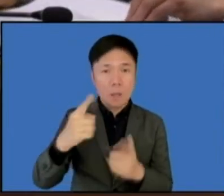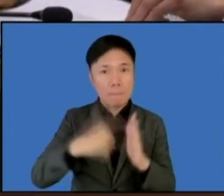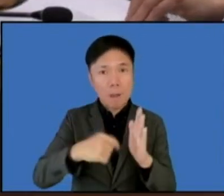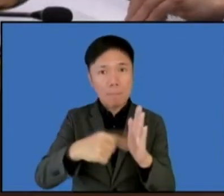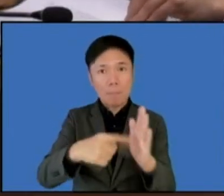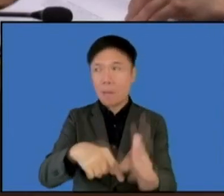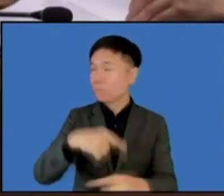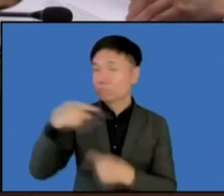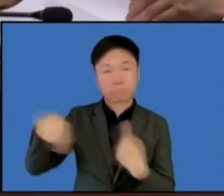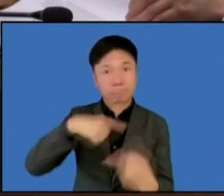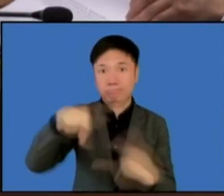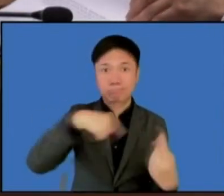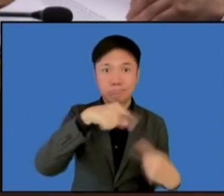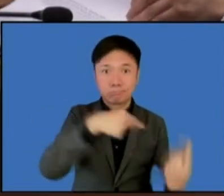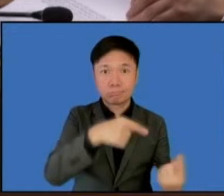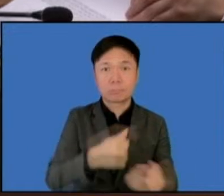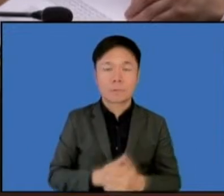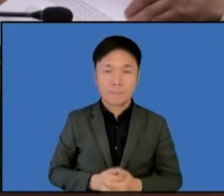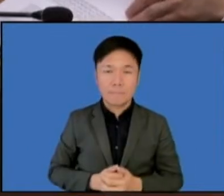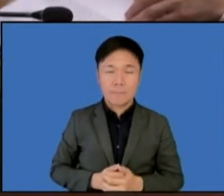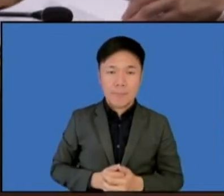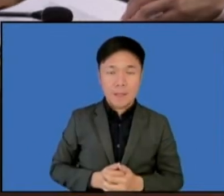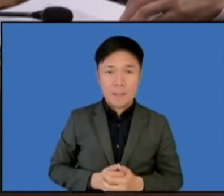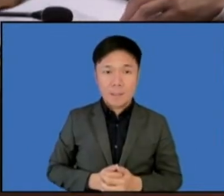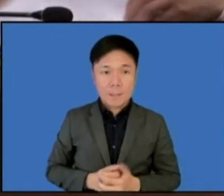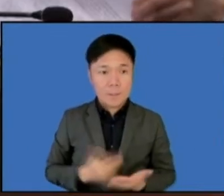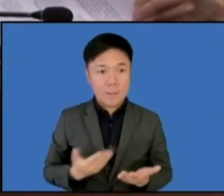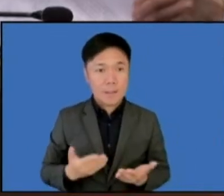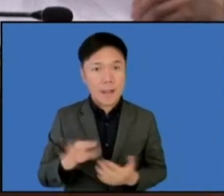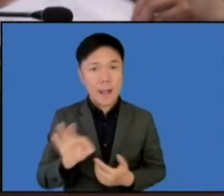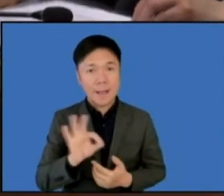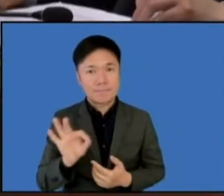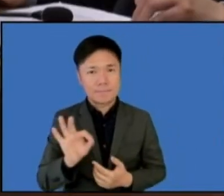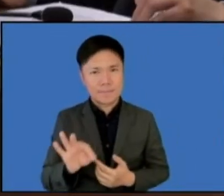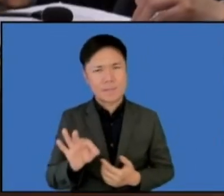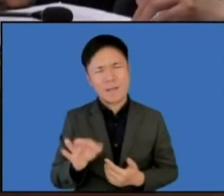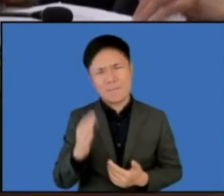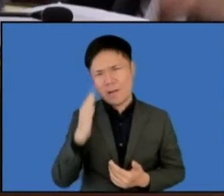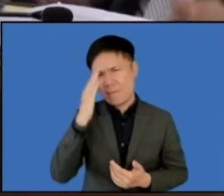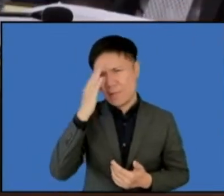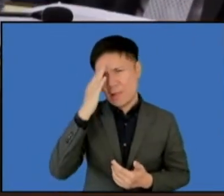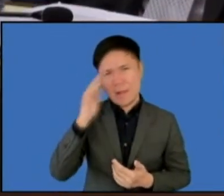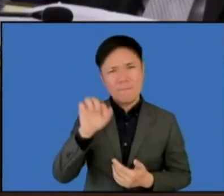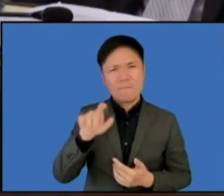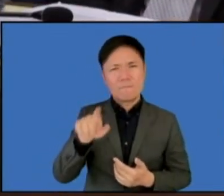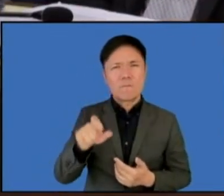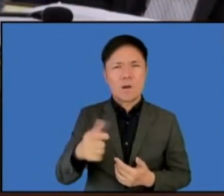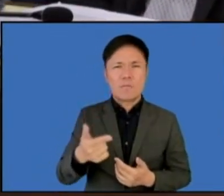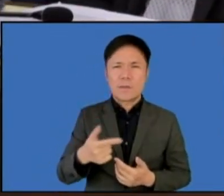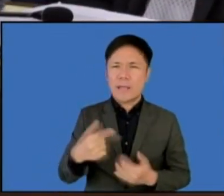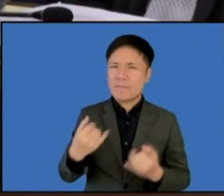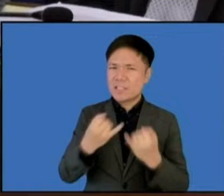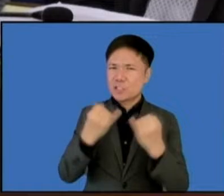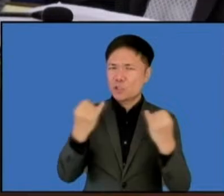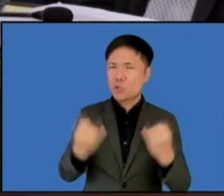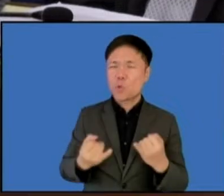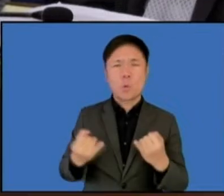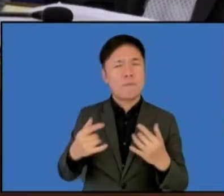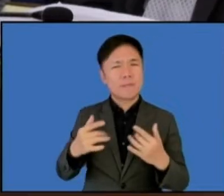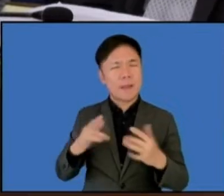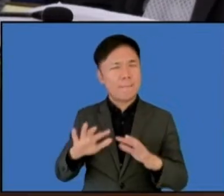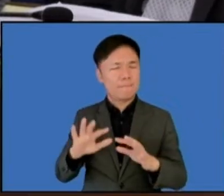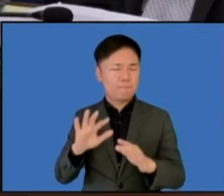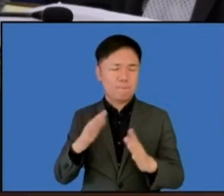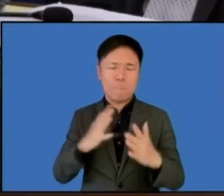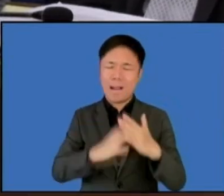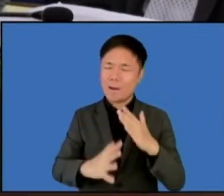With regard to this, there is a specific institute in the Department of Migrant Workers that studies so